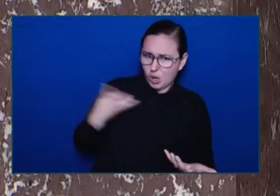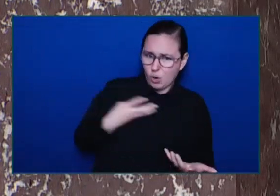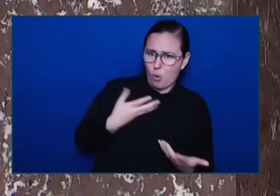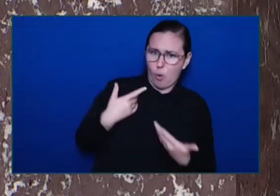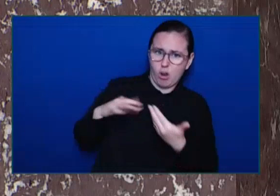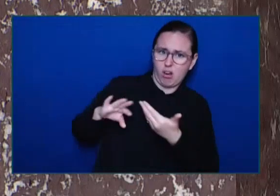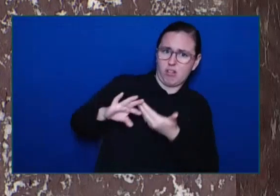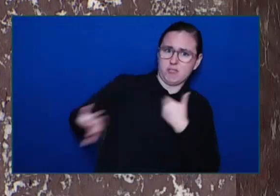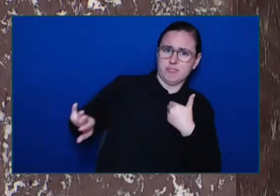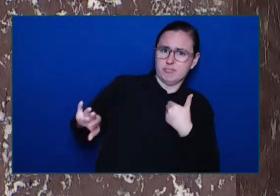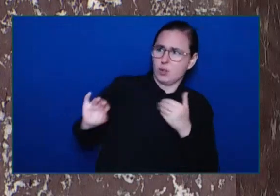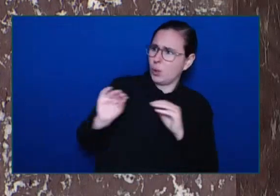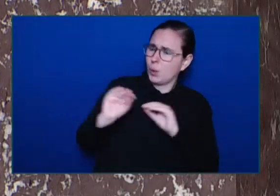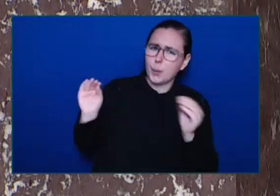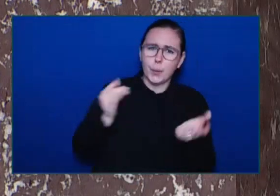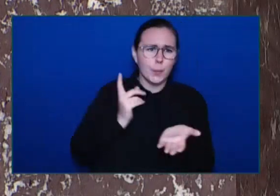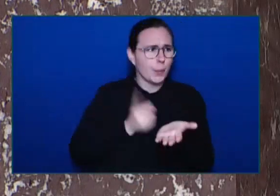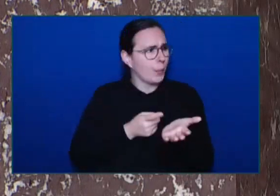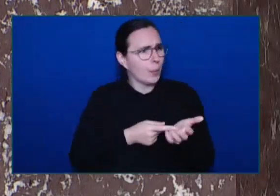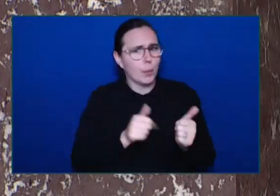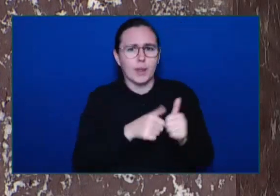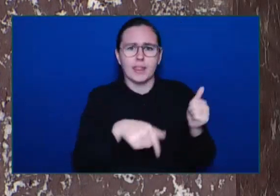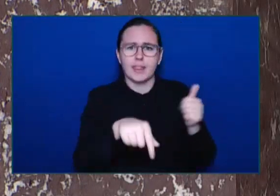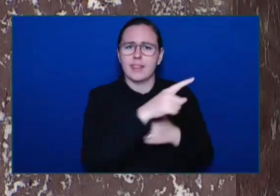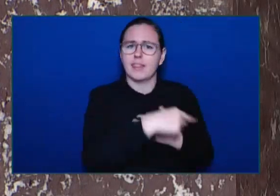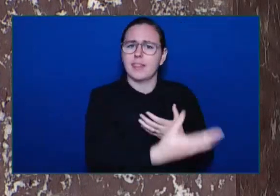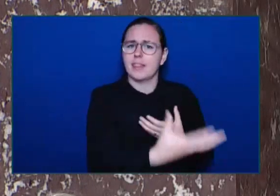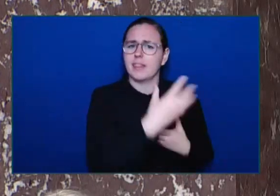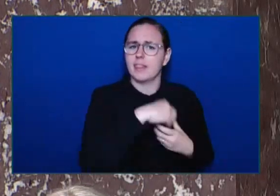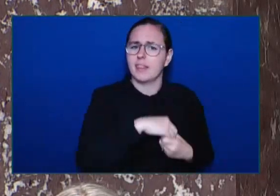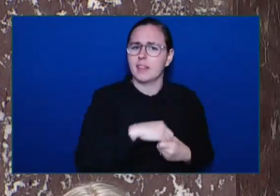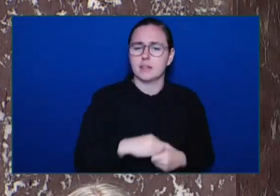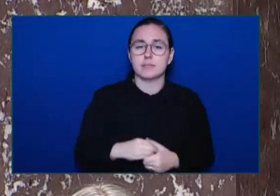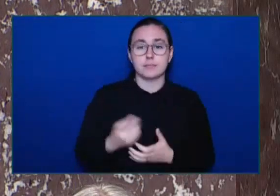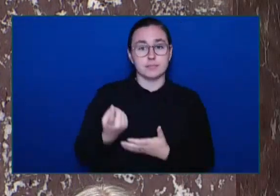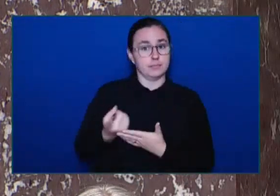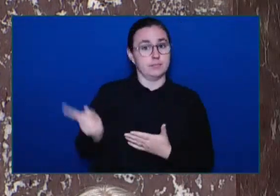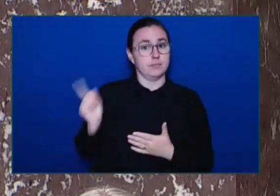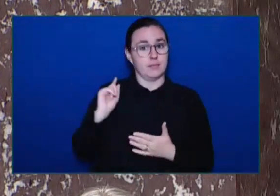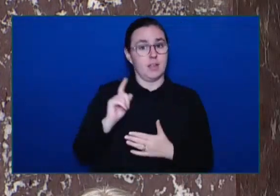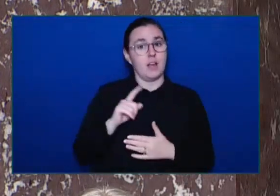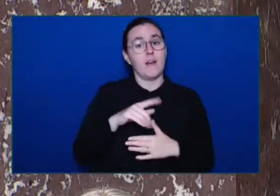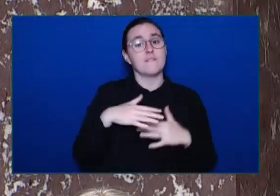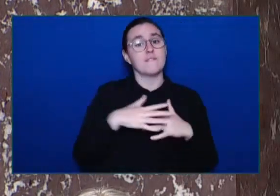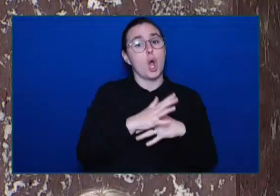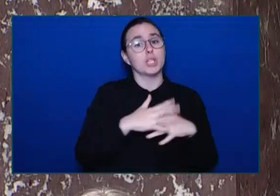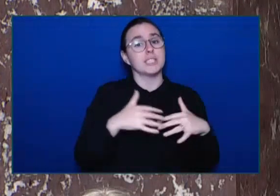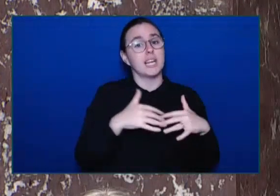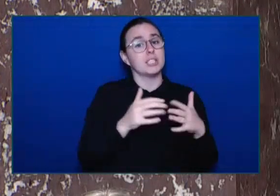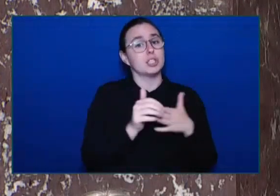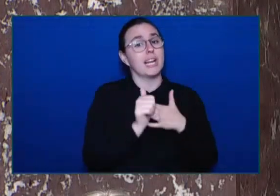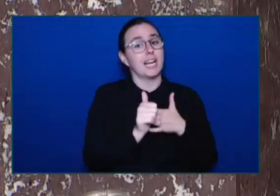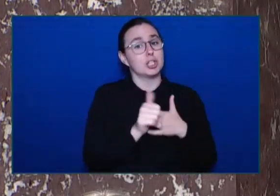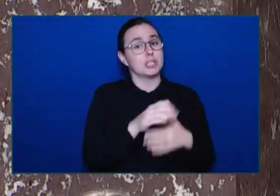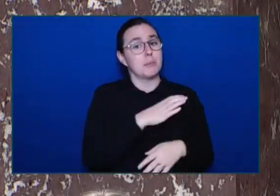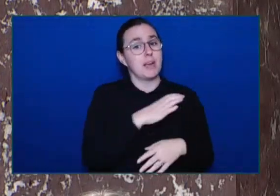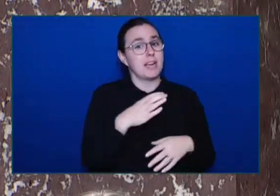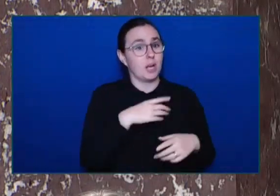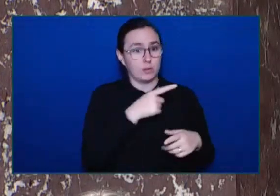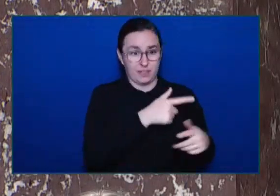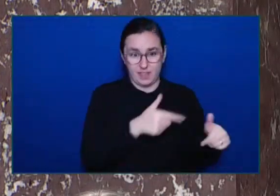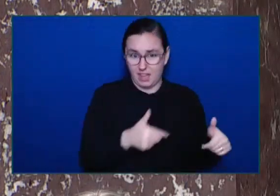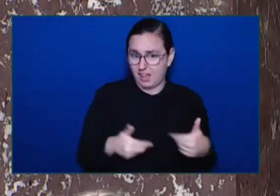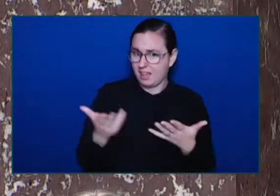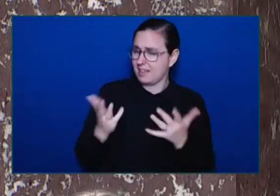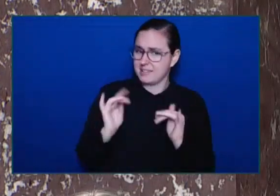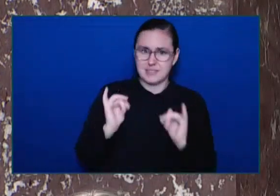First Nations Leadership Council raising the same concerns. In the face of this lack of meaningful engagement, parents and professionals